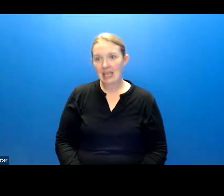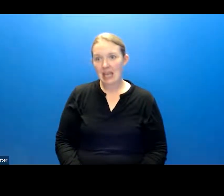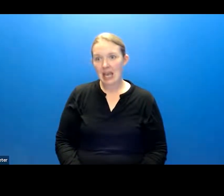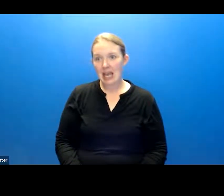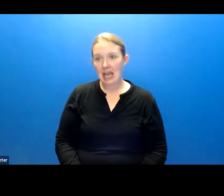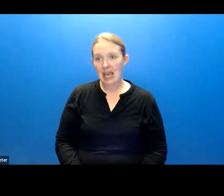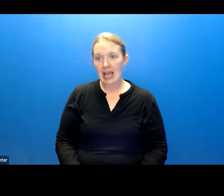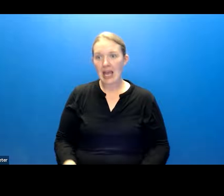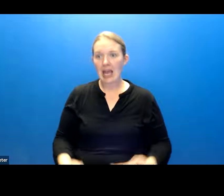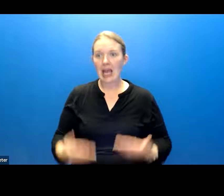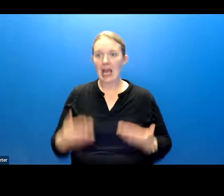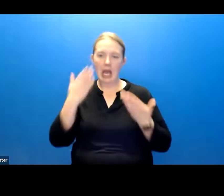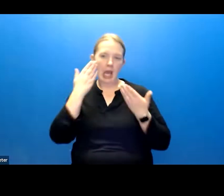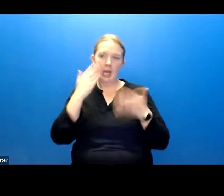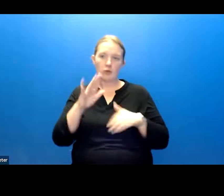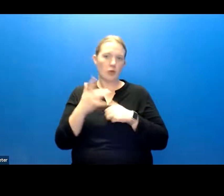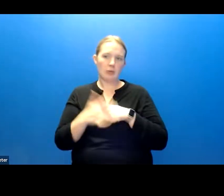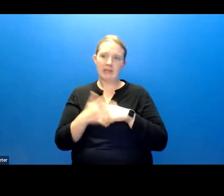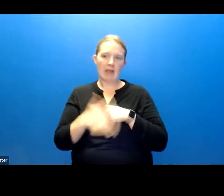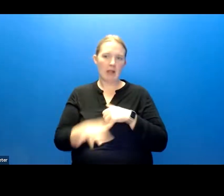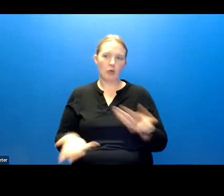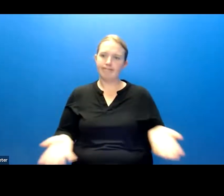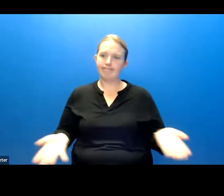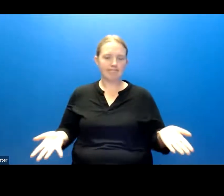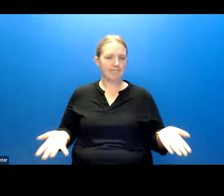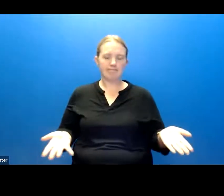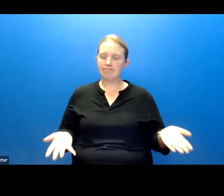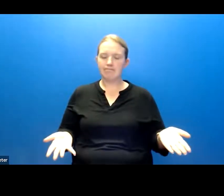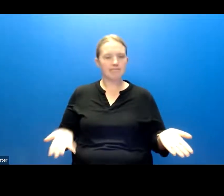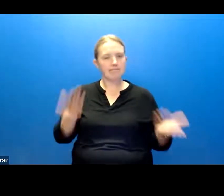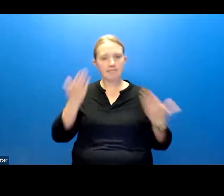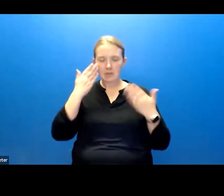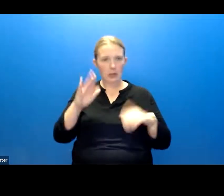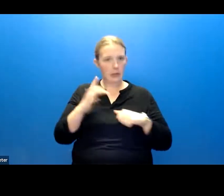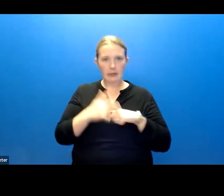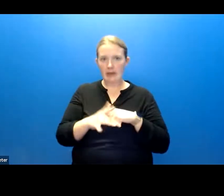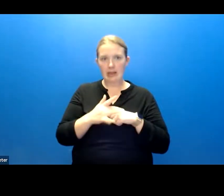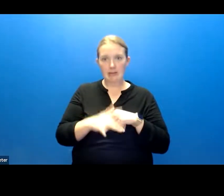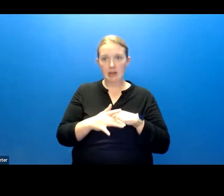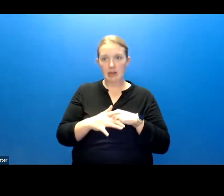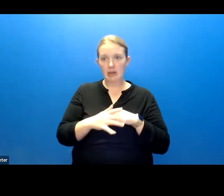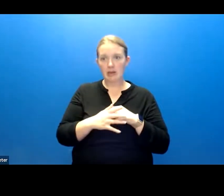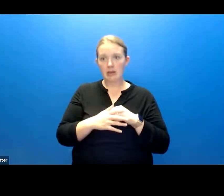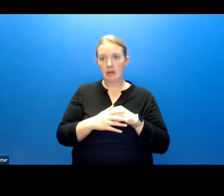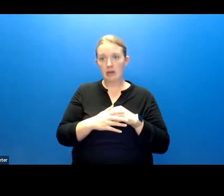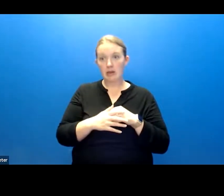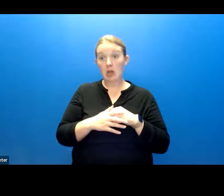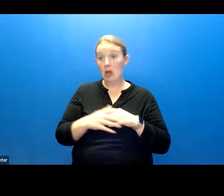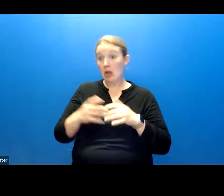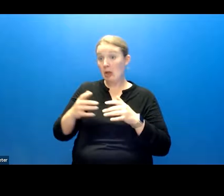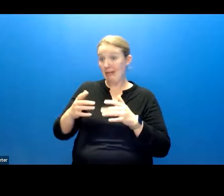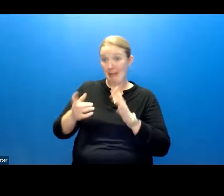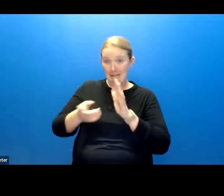I don't know what's available. I don't know what's available, but the moment that you ask that